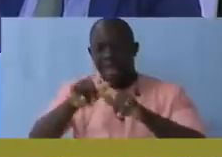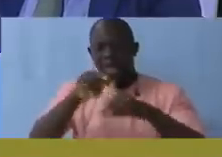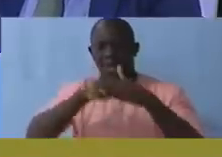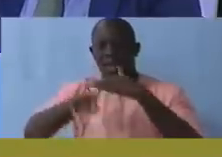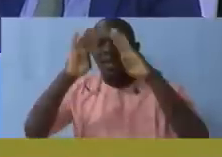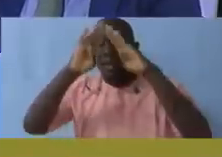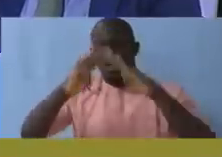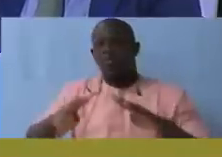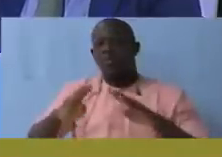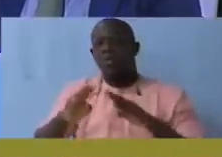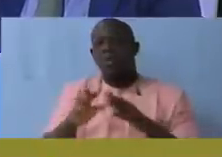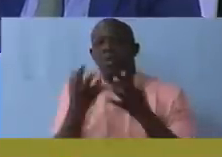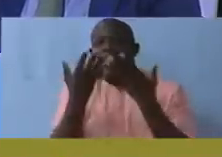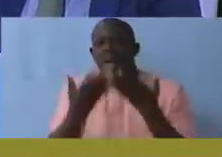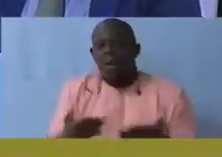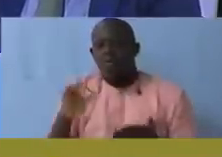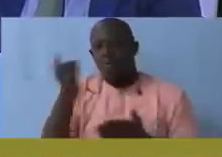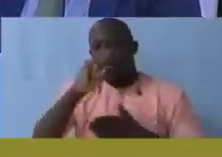And what happened?